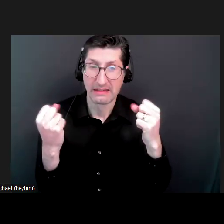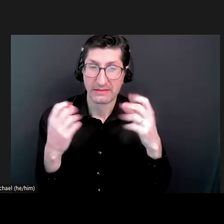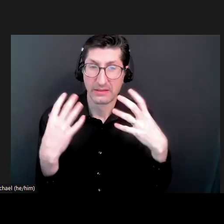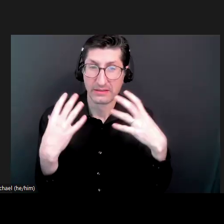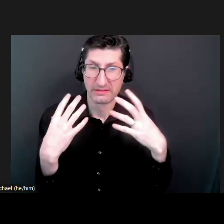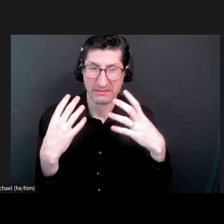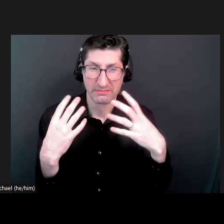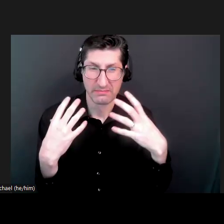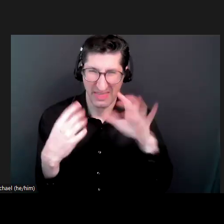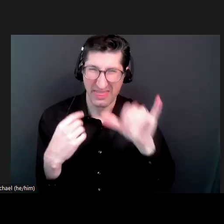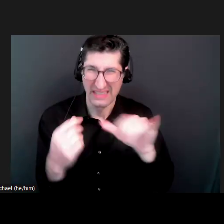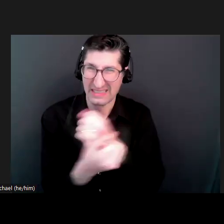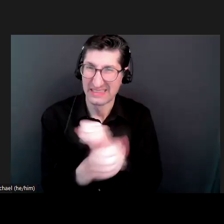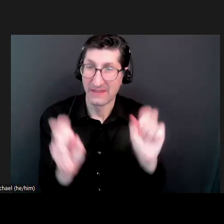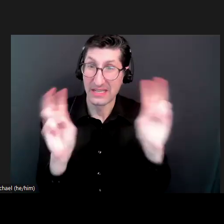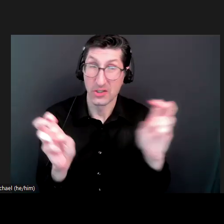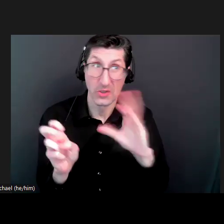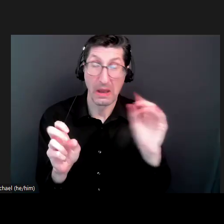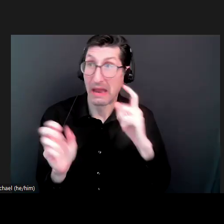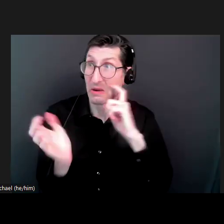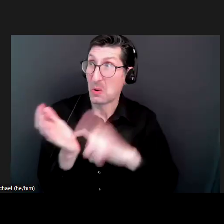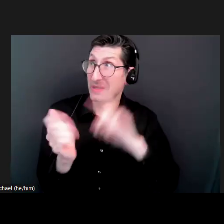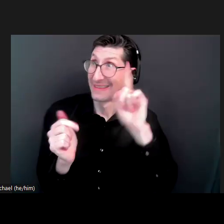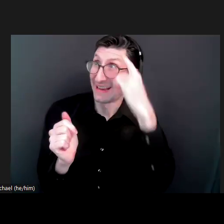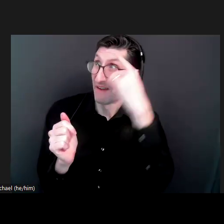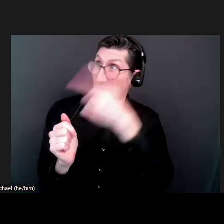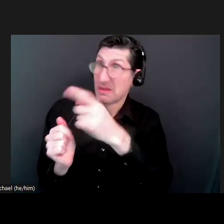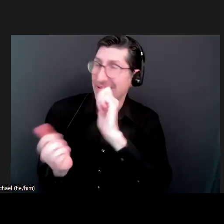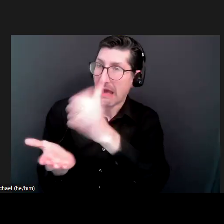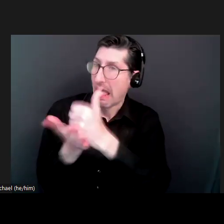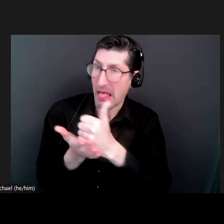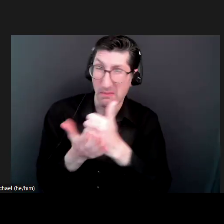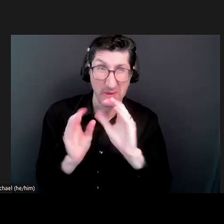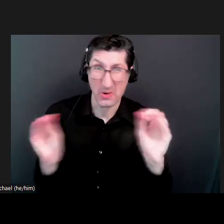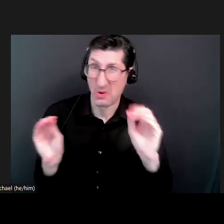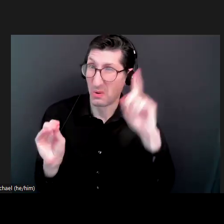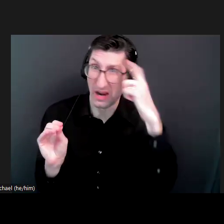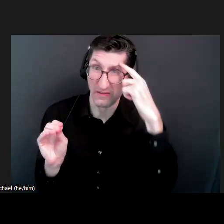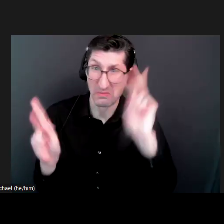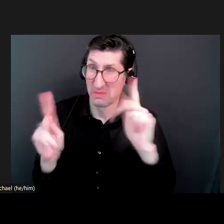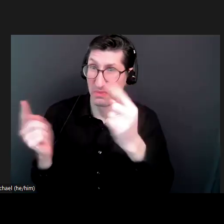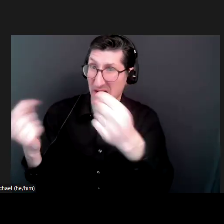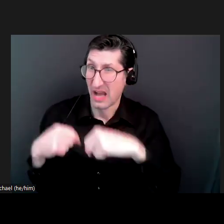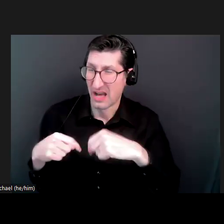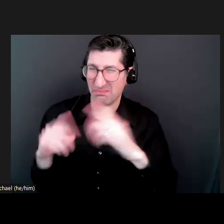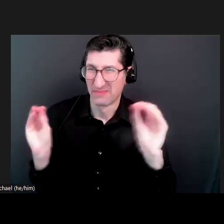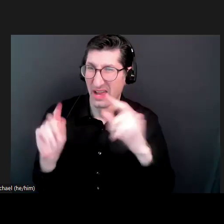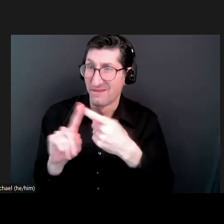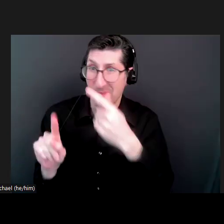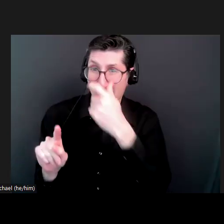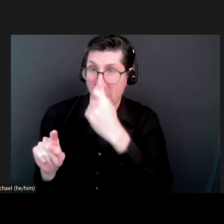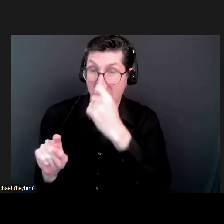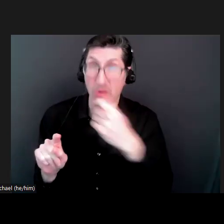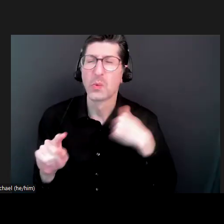from our own government. As you can see, no one's here tonight from Taunton. But I can tell you, we've gone to the state, we've gone